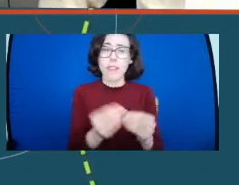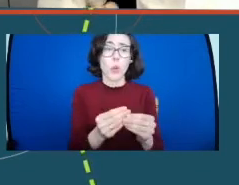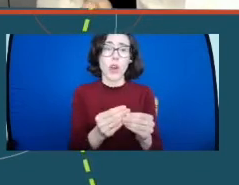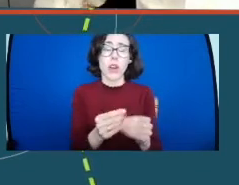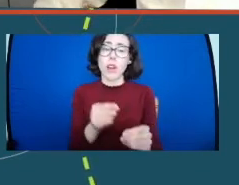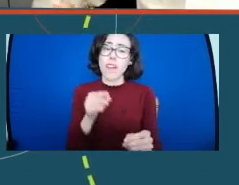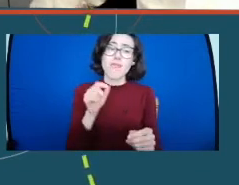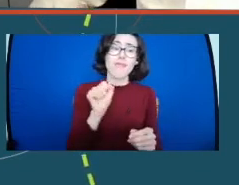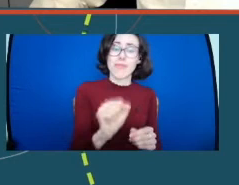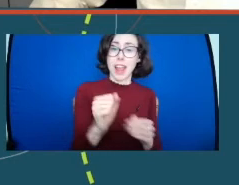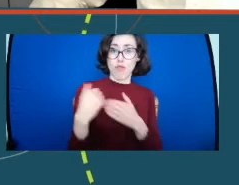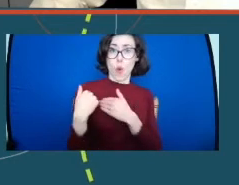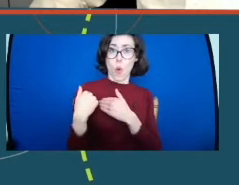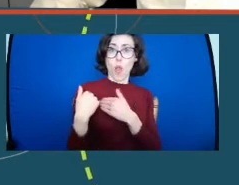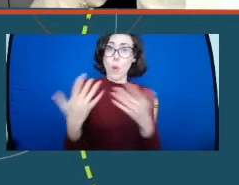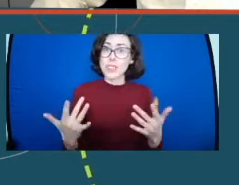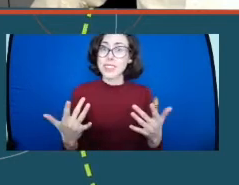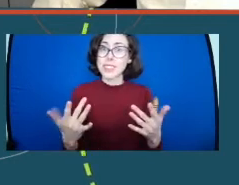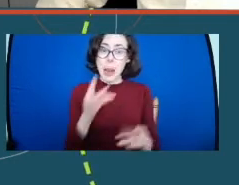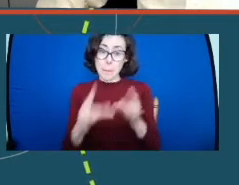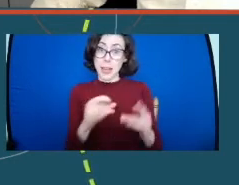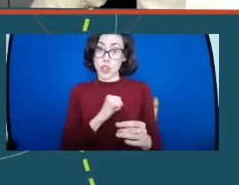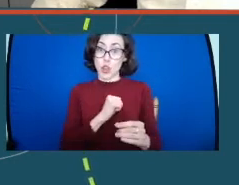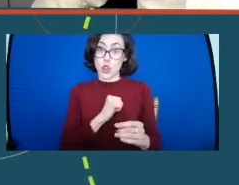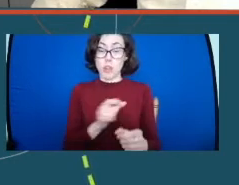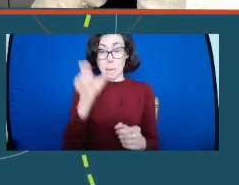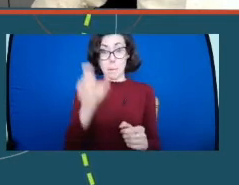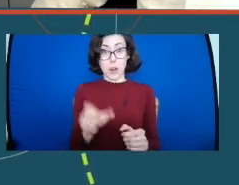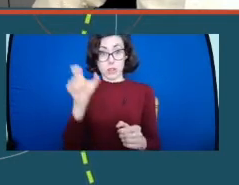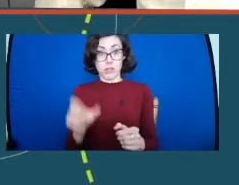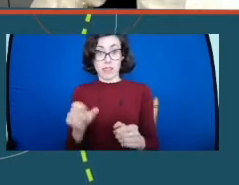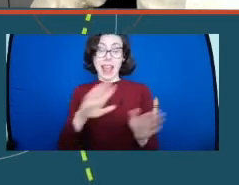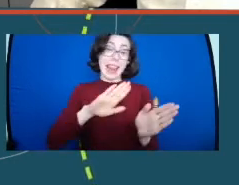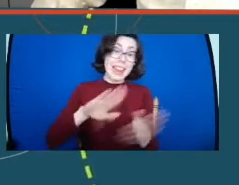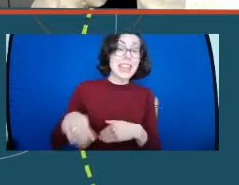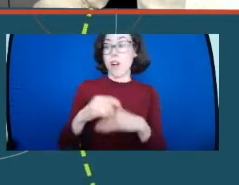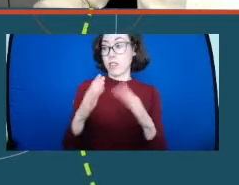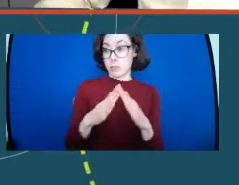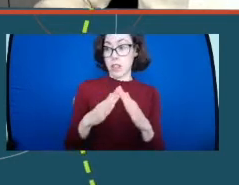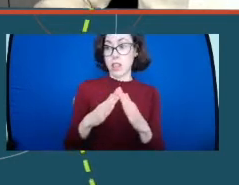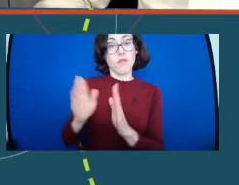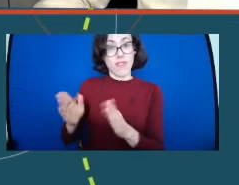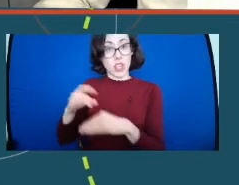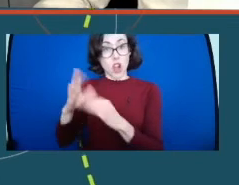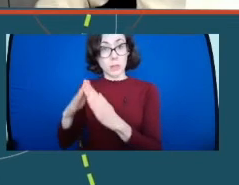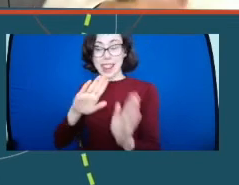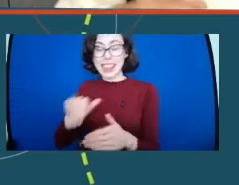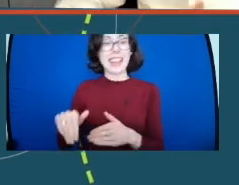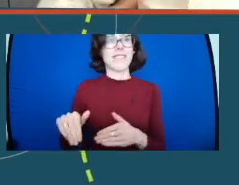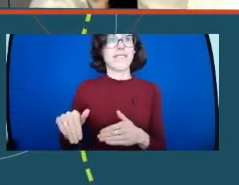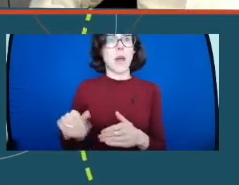ensure that when a patient leaves the rehabilitation setting or hospital, they really understand the importance